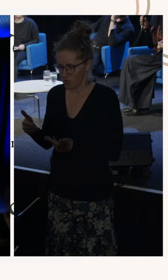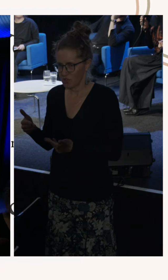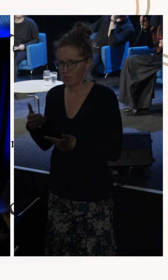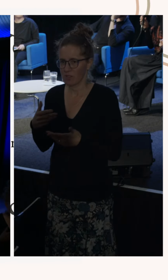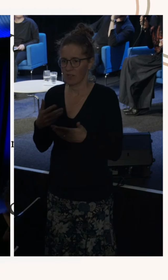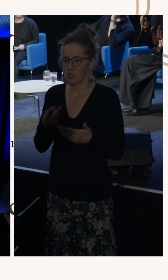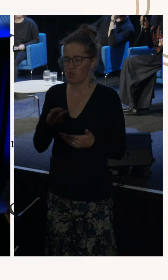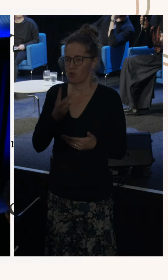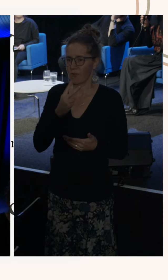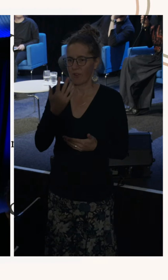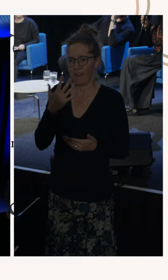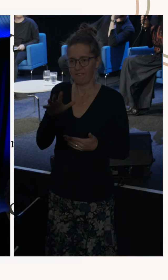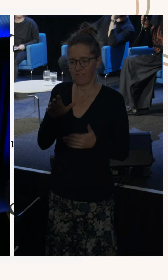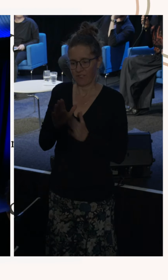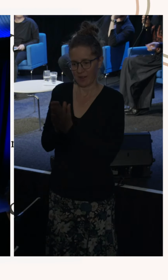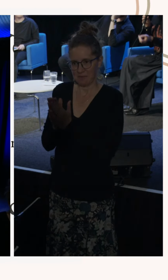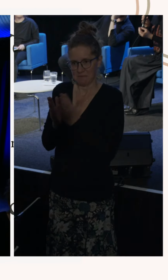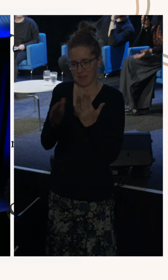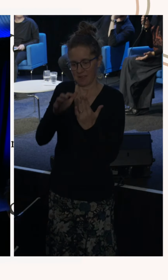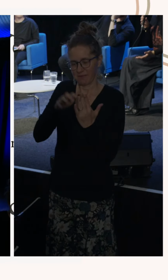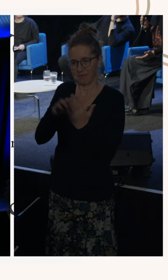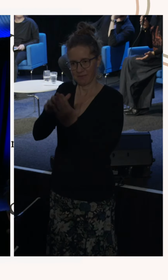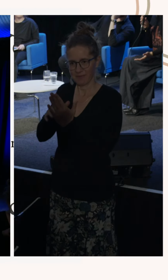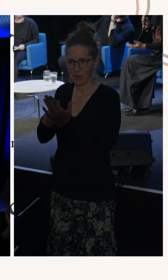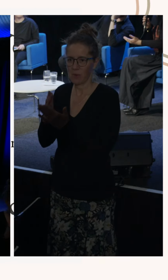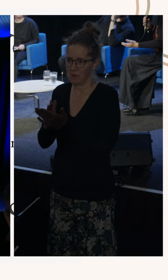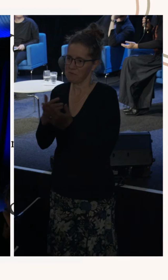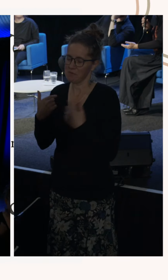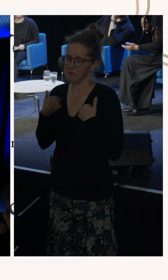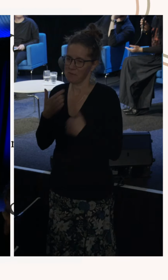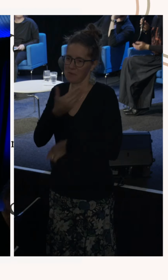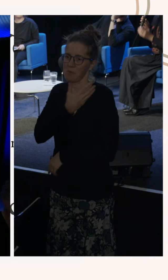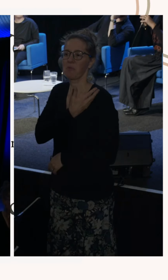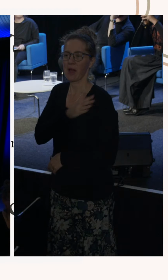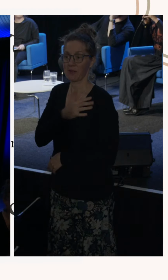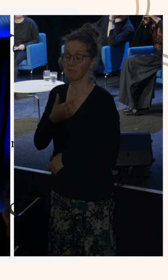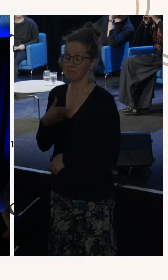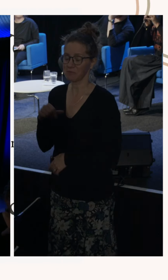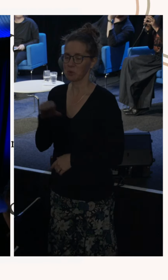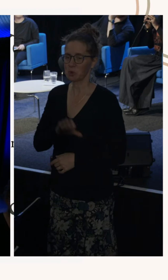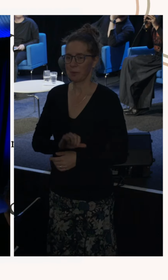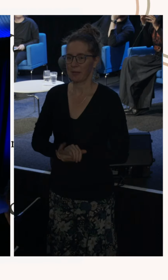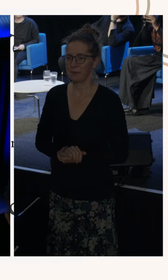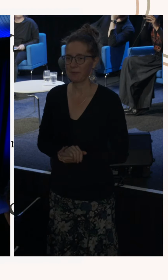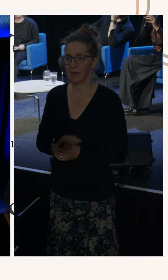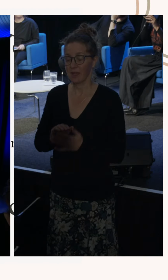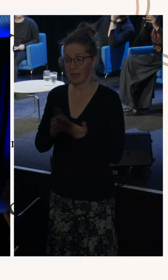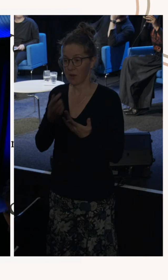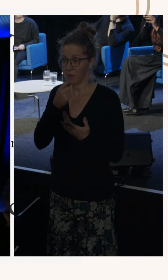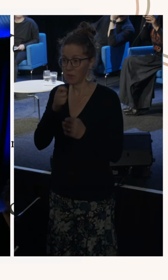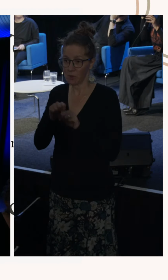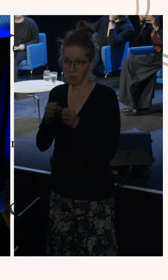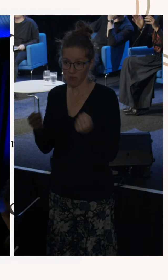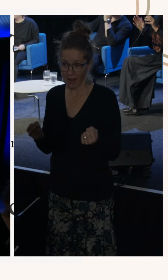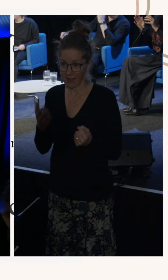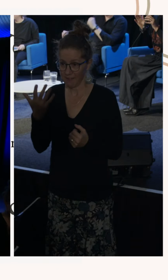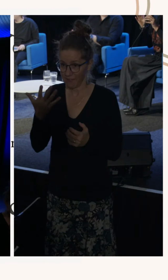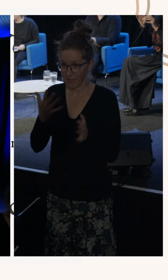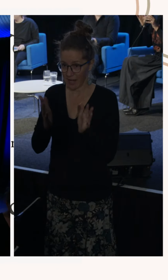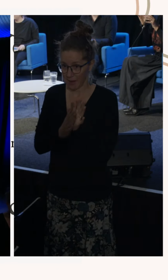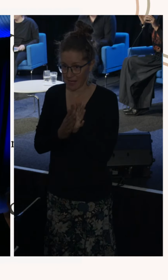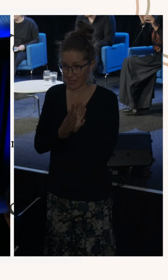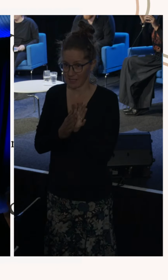250, which, as you can tell, we're incredibly proud of, as we should be. We're going to have a brief intermission of about 15